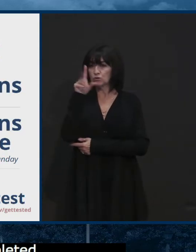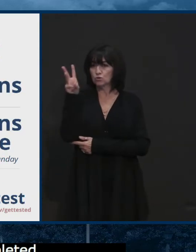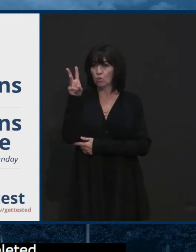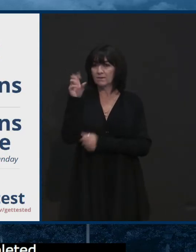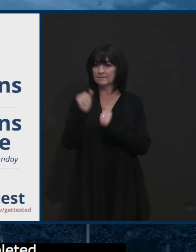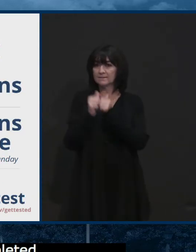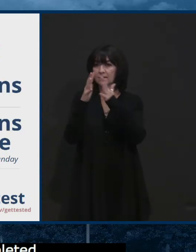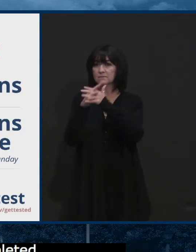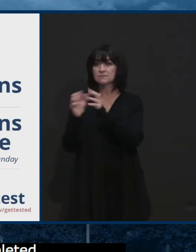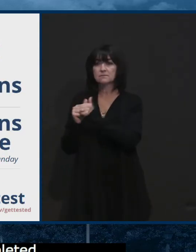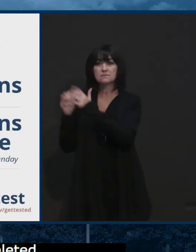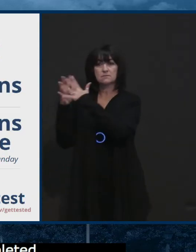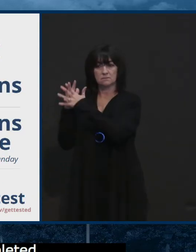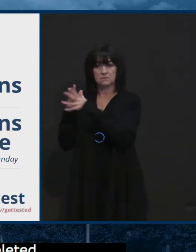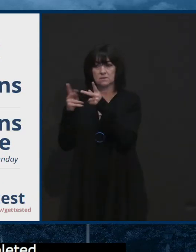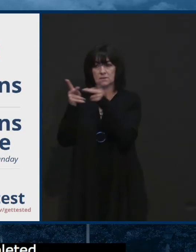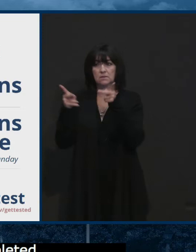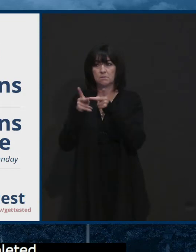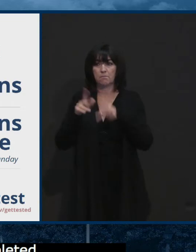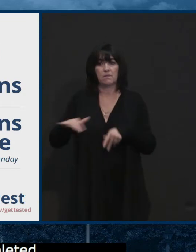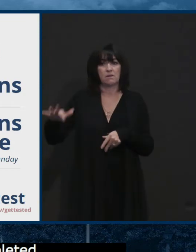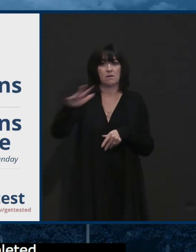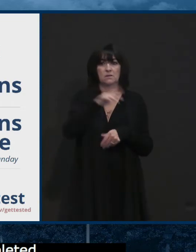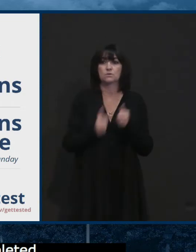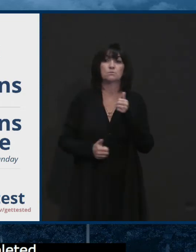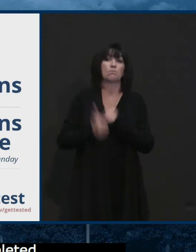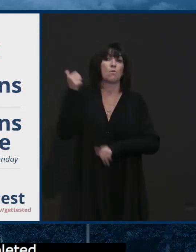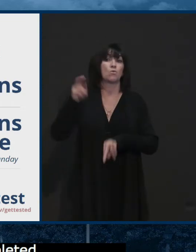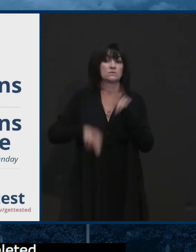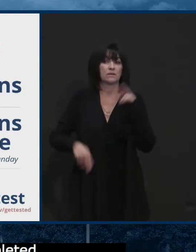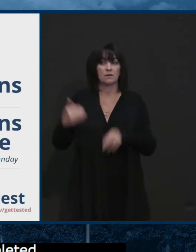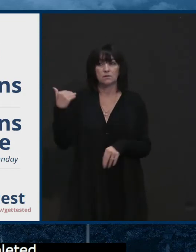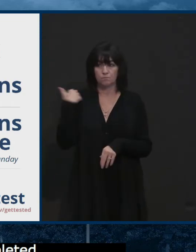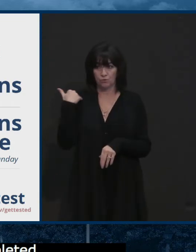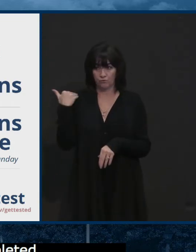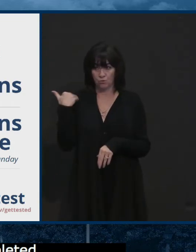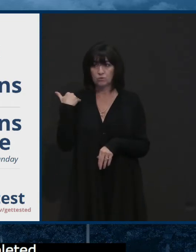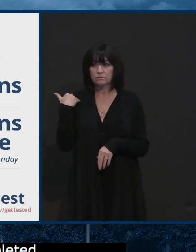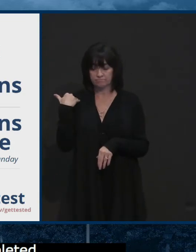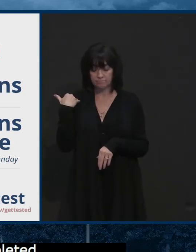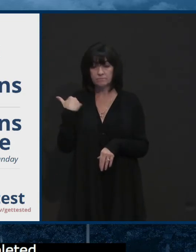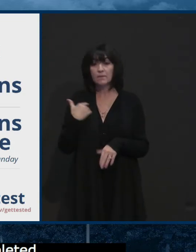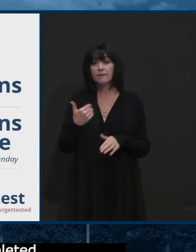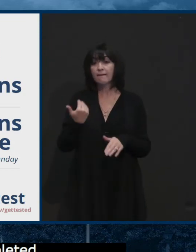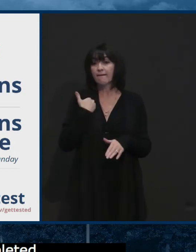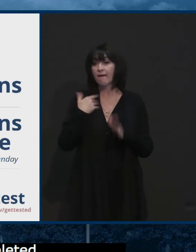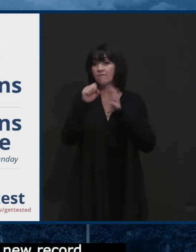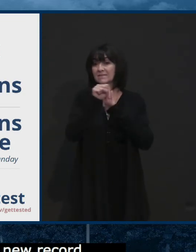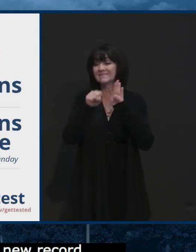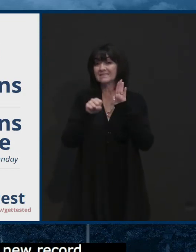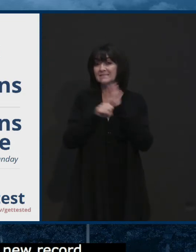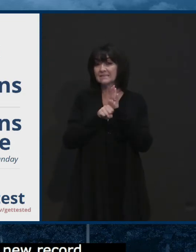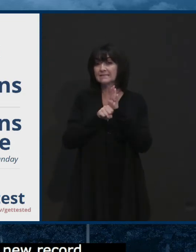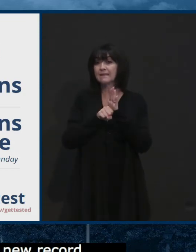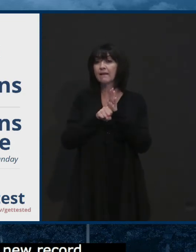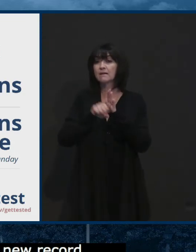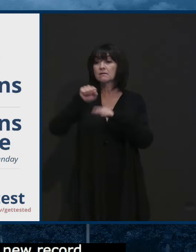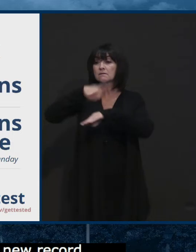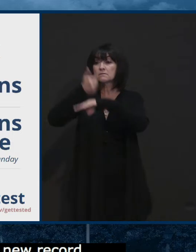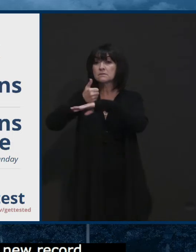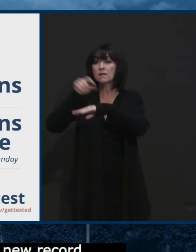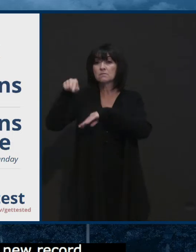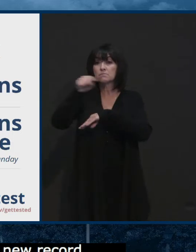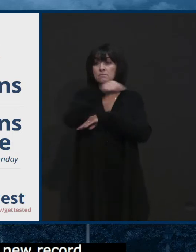again, going for a new record on top of the 22 statewide permanent locations. And